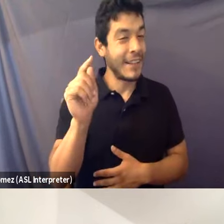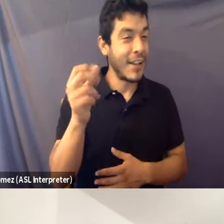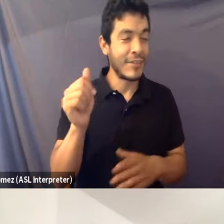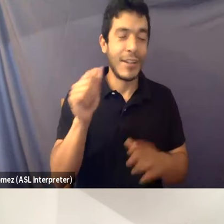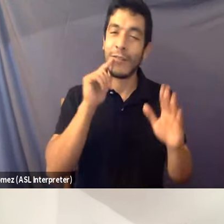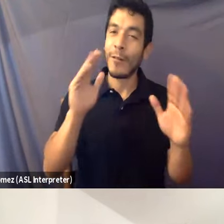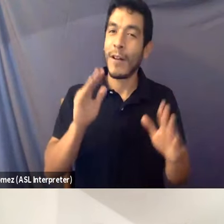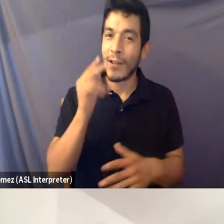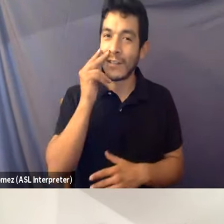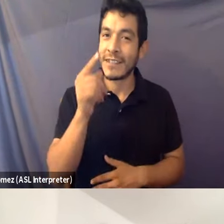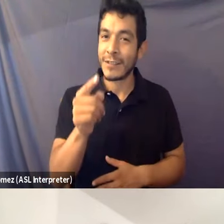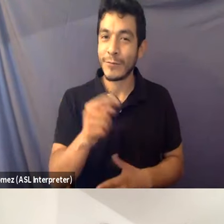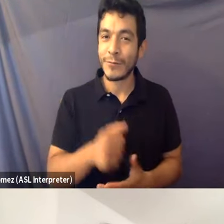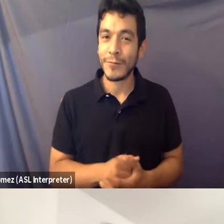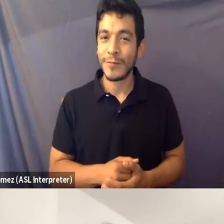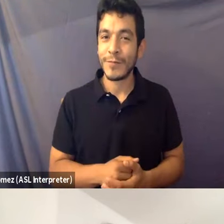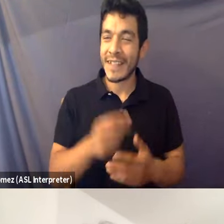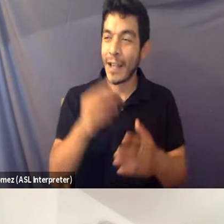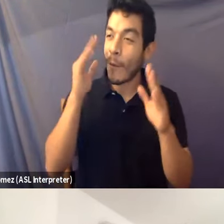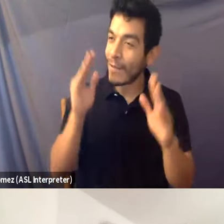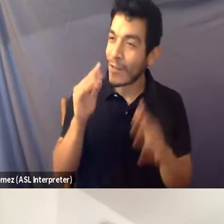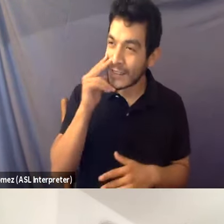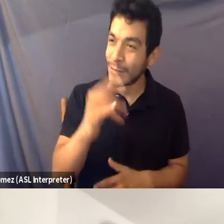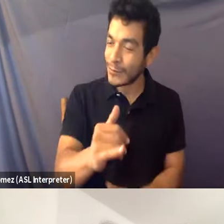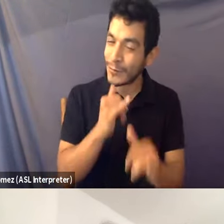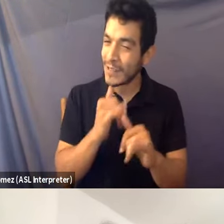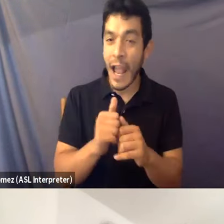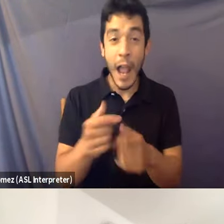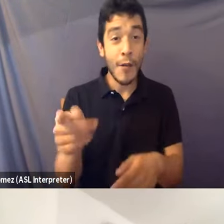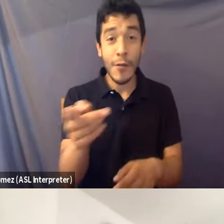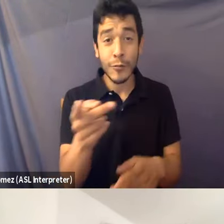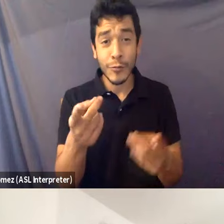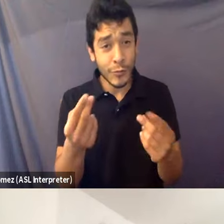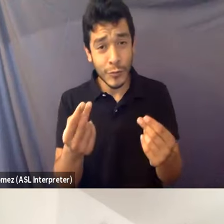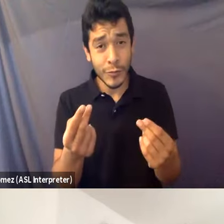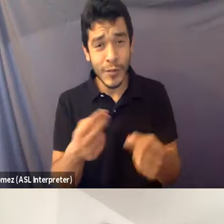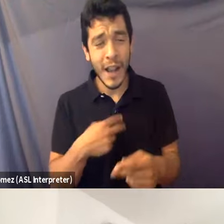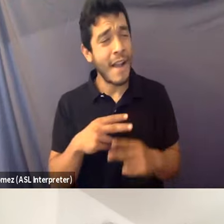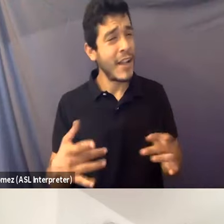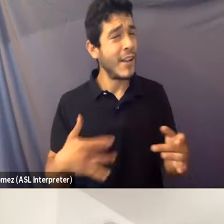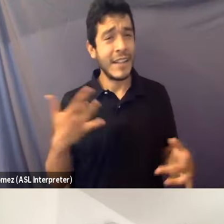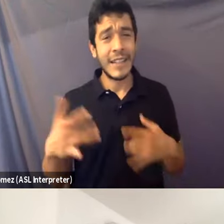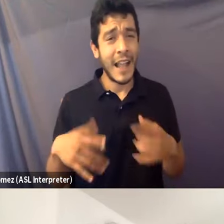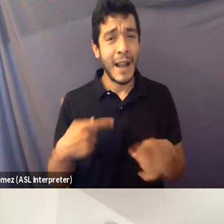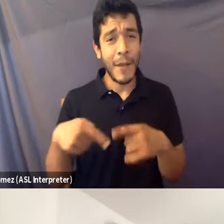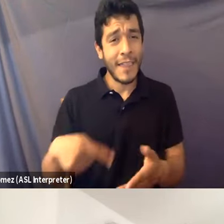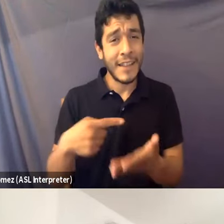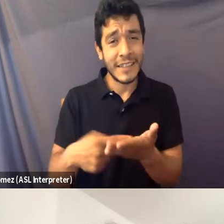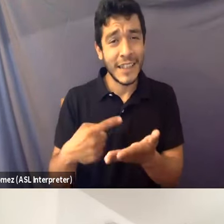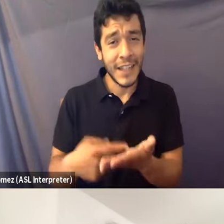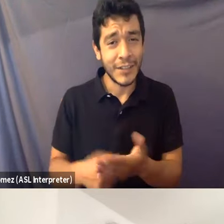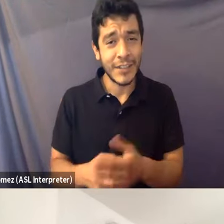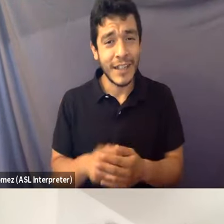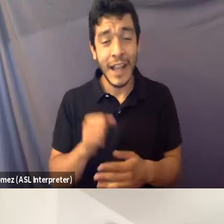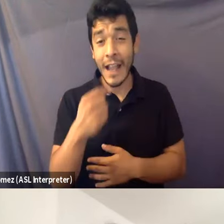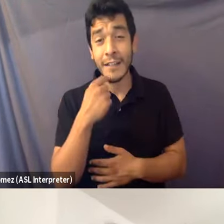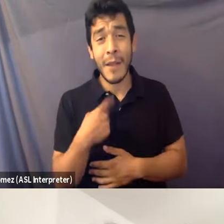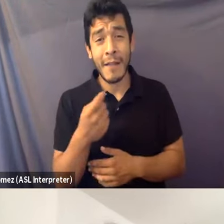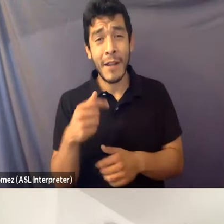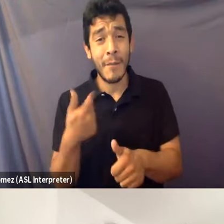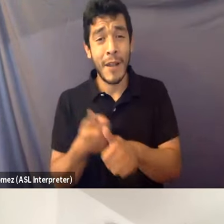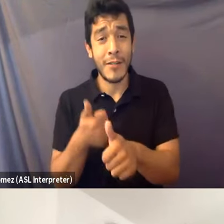It's wonderful to see you. How are you all doing? And I'm really super excited about this discussion. Can you tell us a little bit about